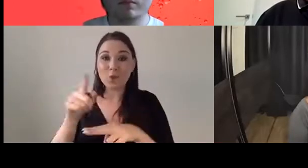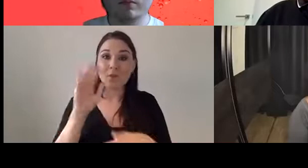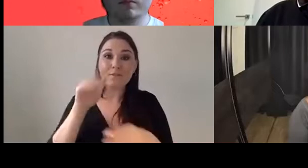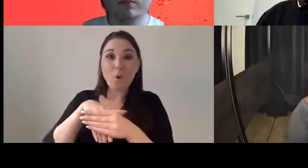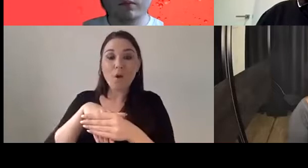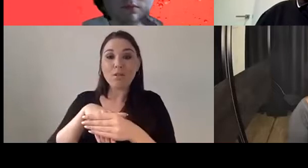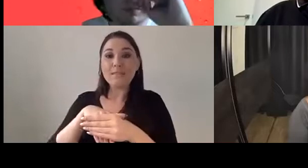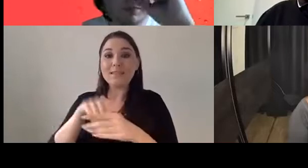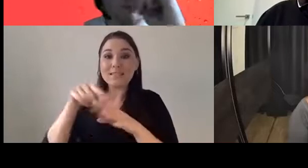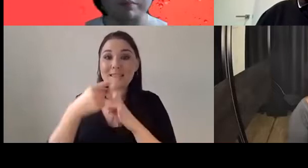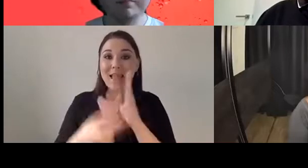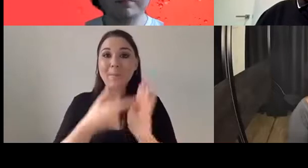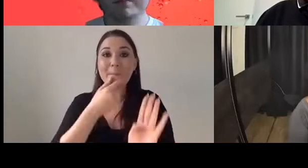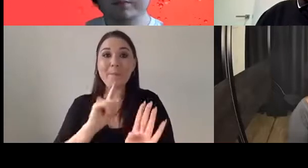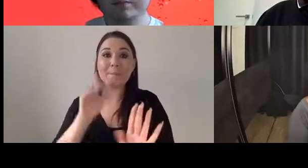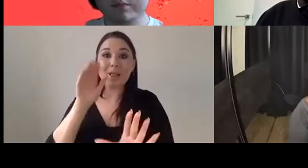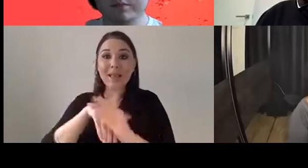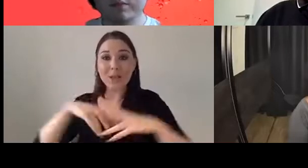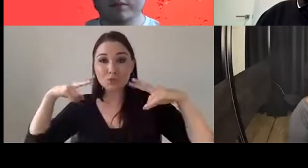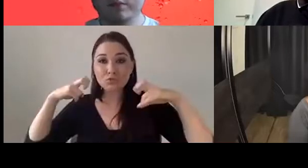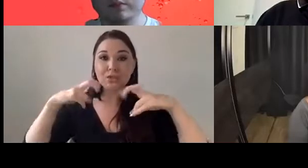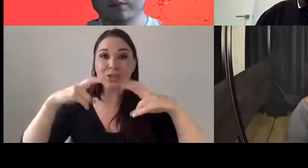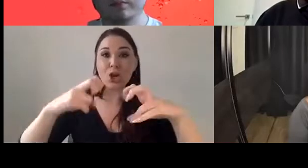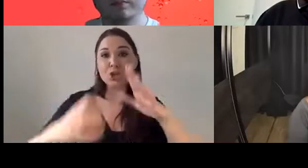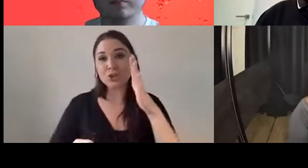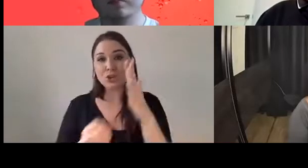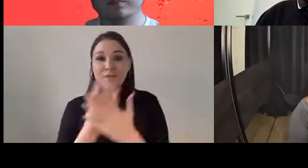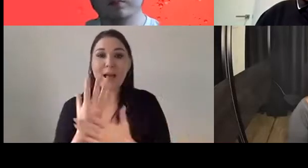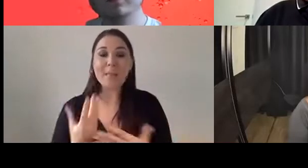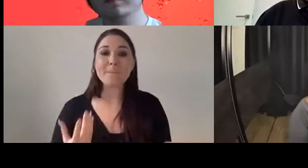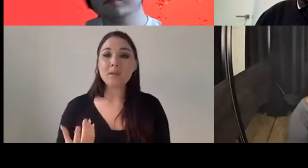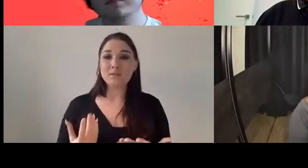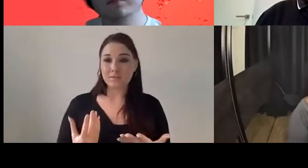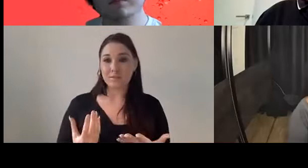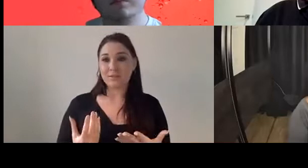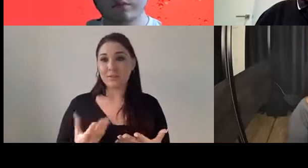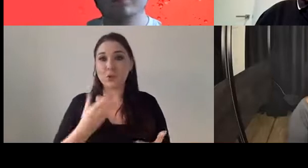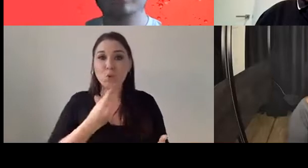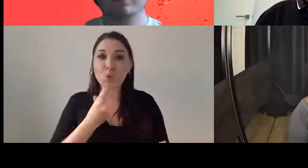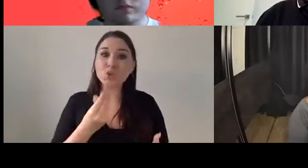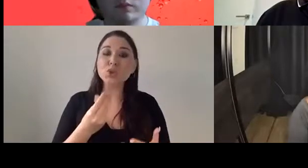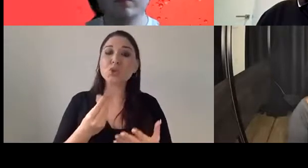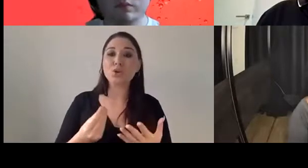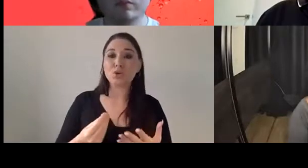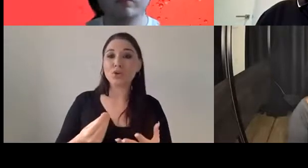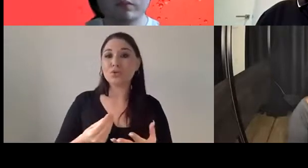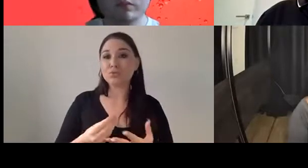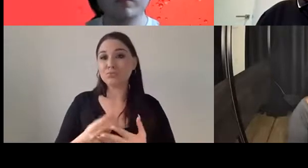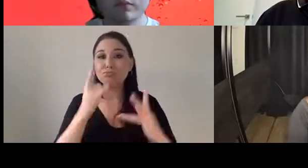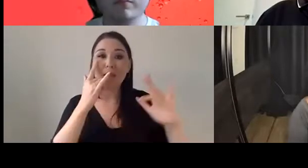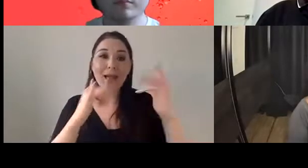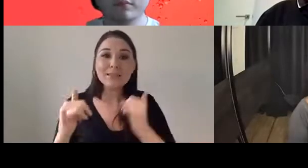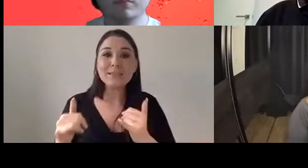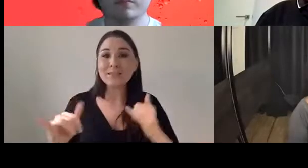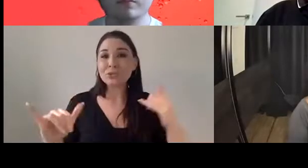people in your research and development, if you involve disabled people in your usability testing, there's so